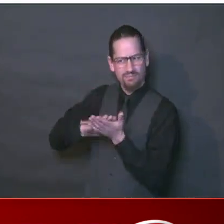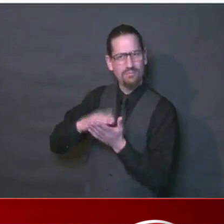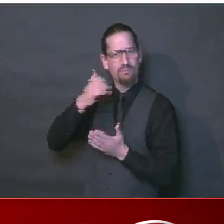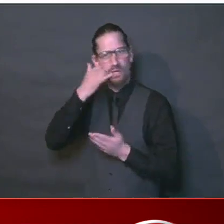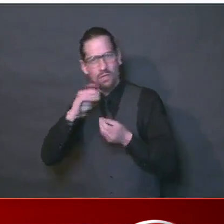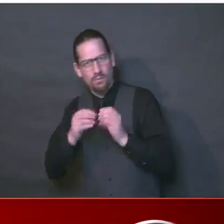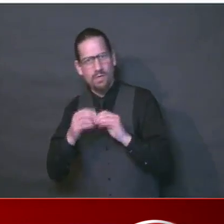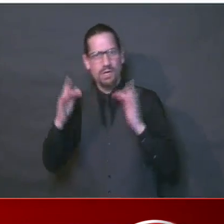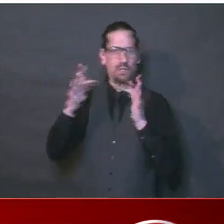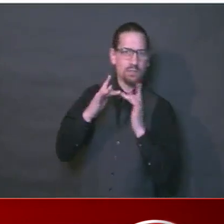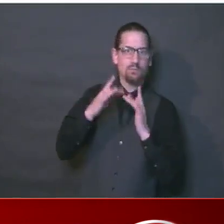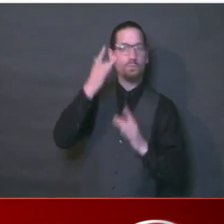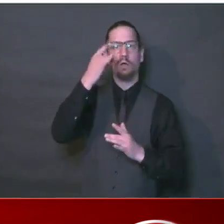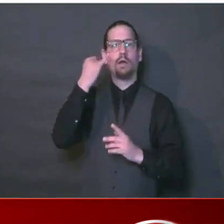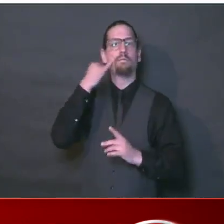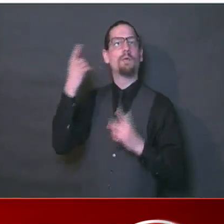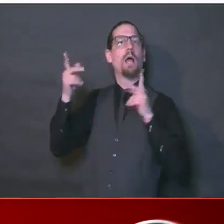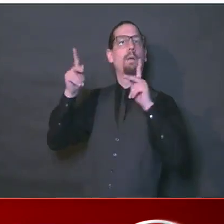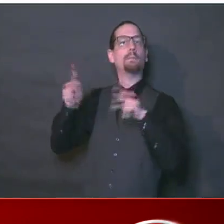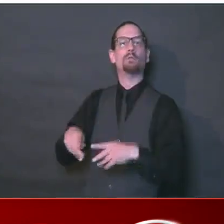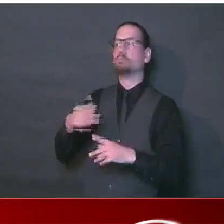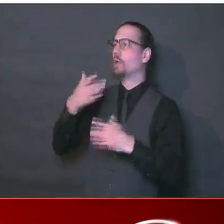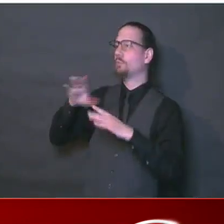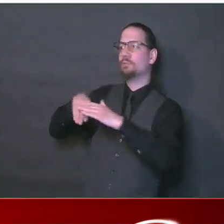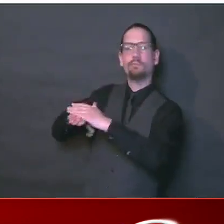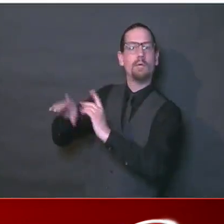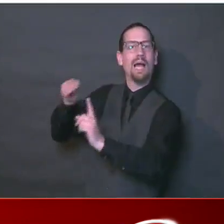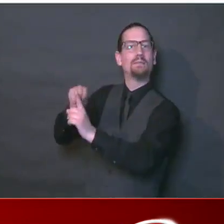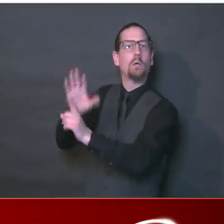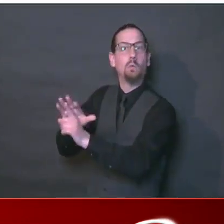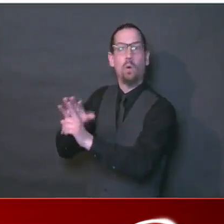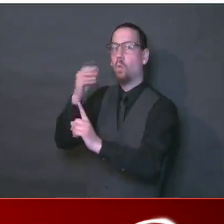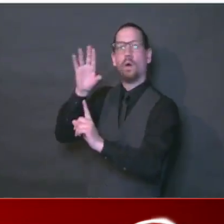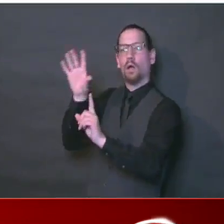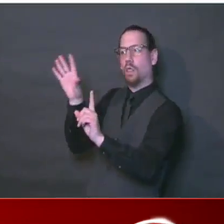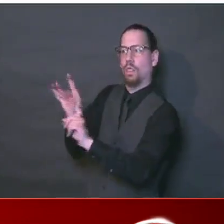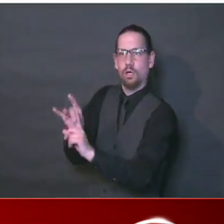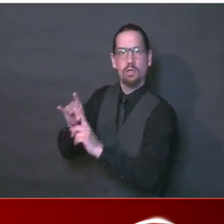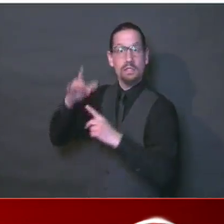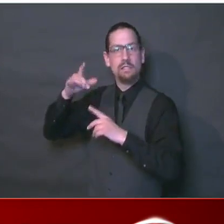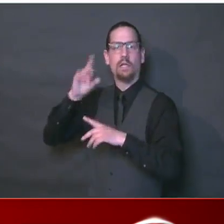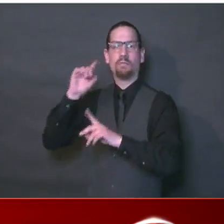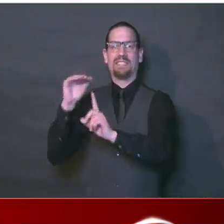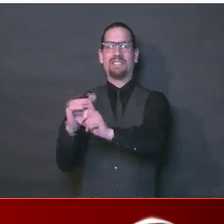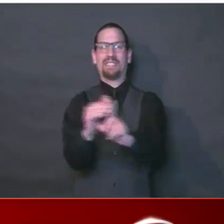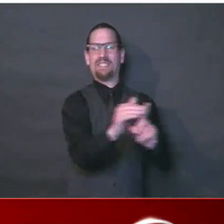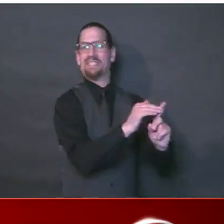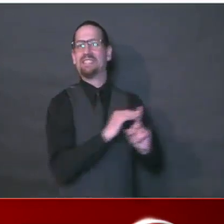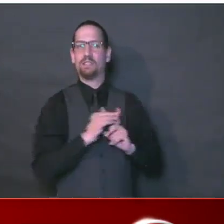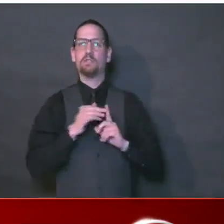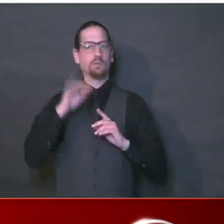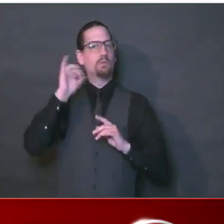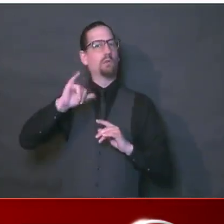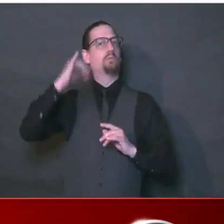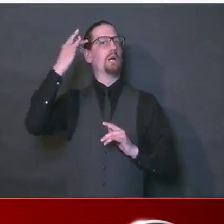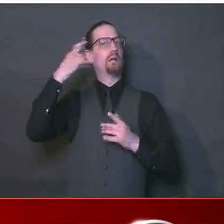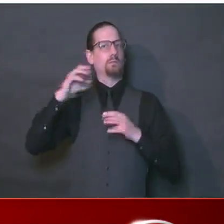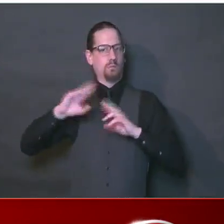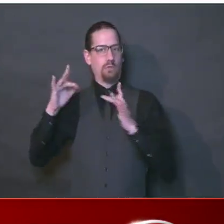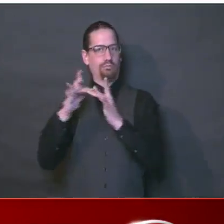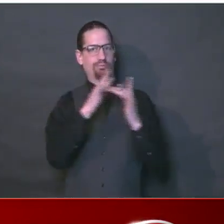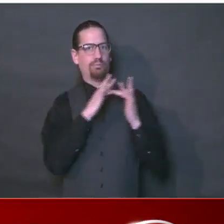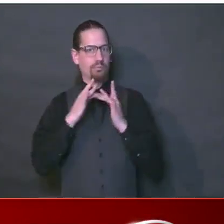you're going to continue doing a good job. You should be confident going out and going to restaurants for outdoor